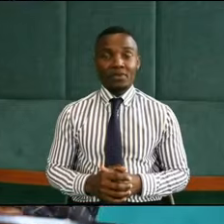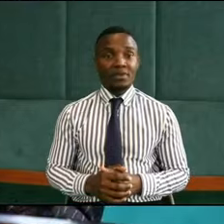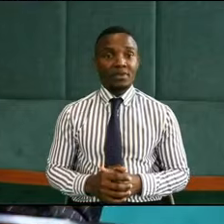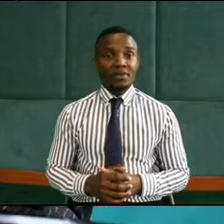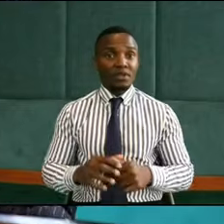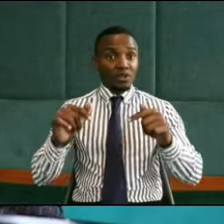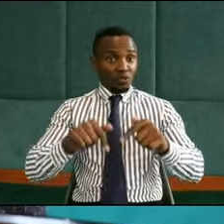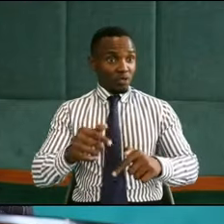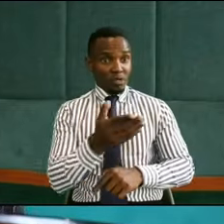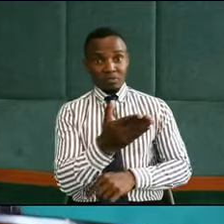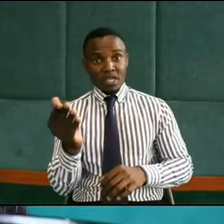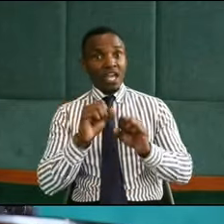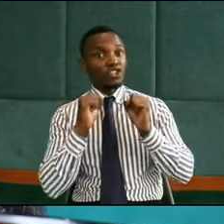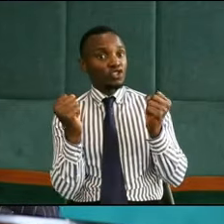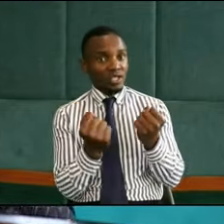today in our society,